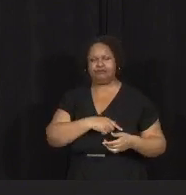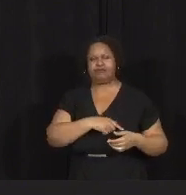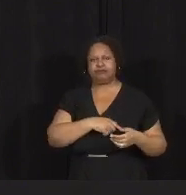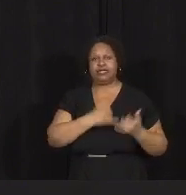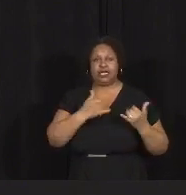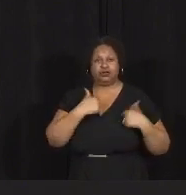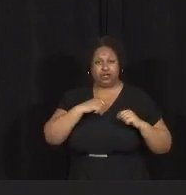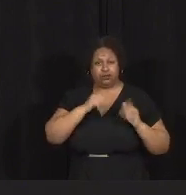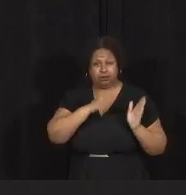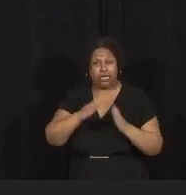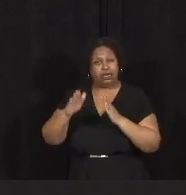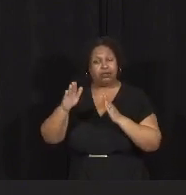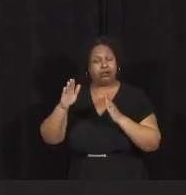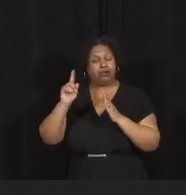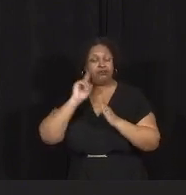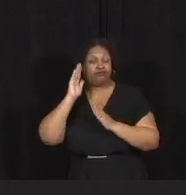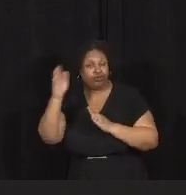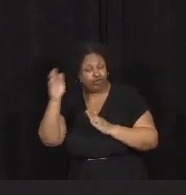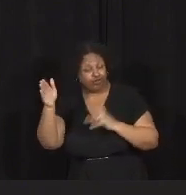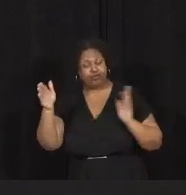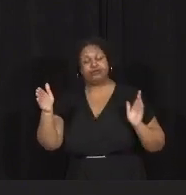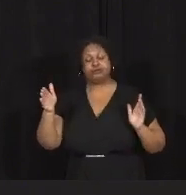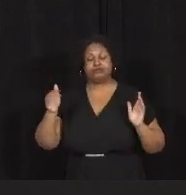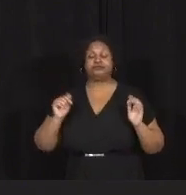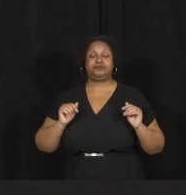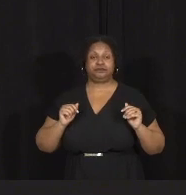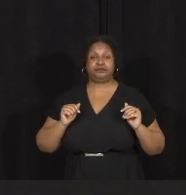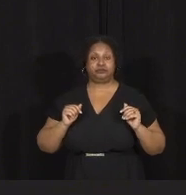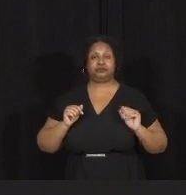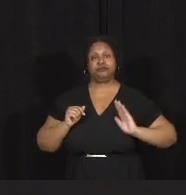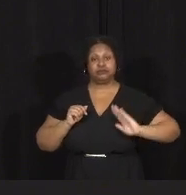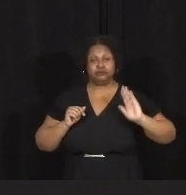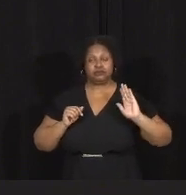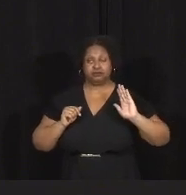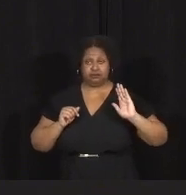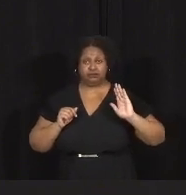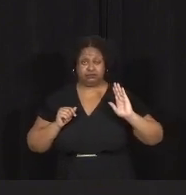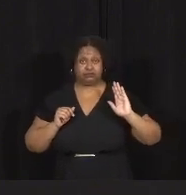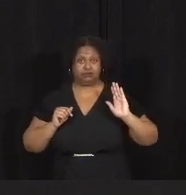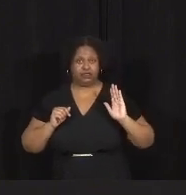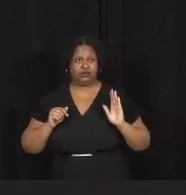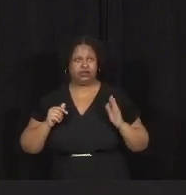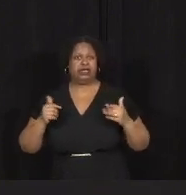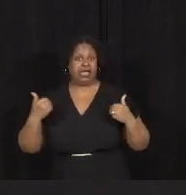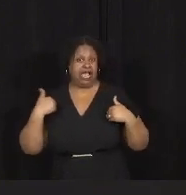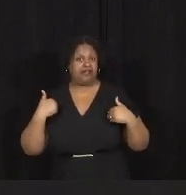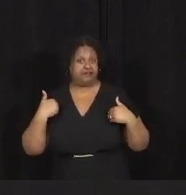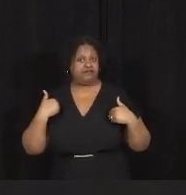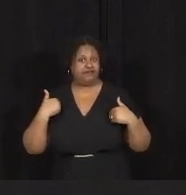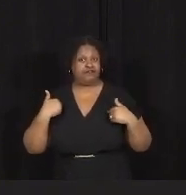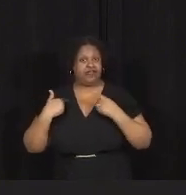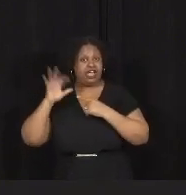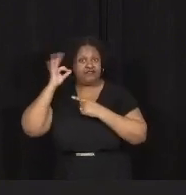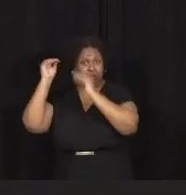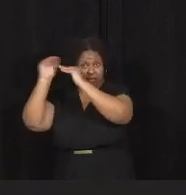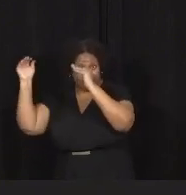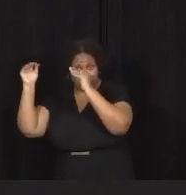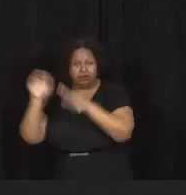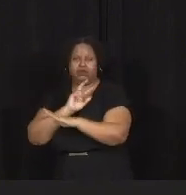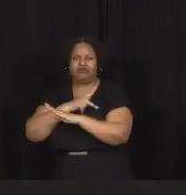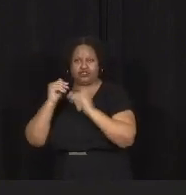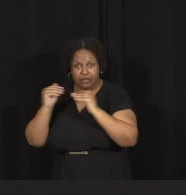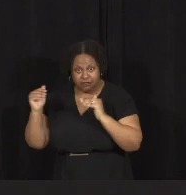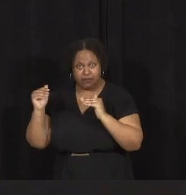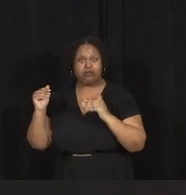have sort of a significant effort going on federally, provincially, within all of our